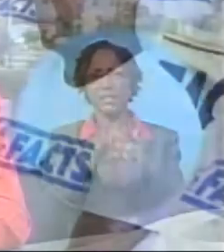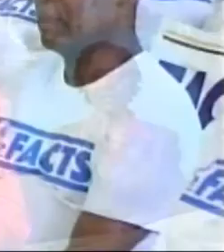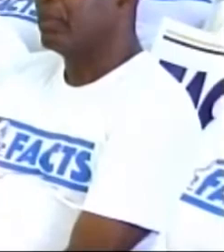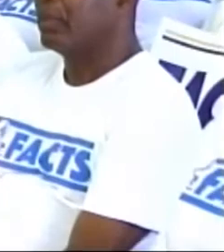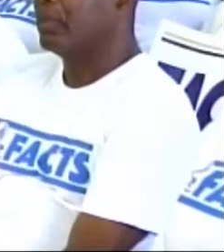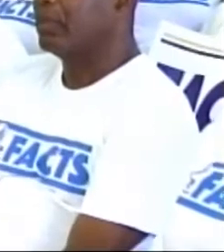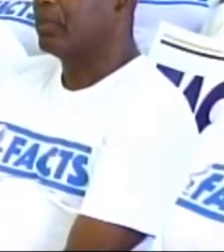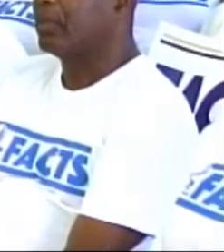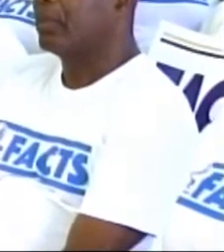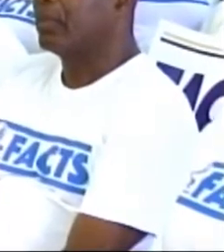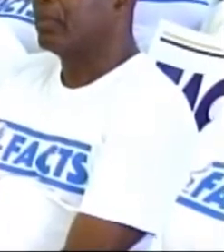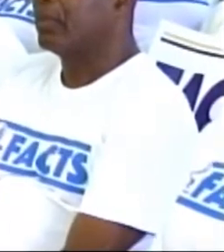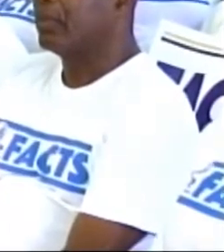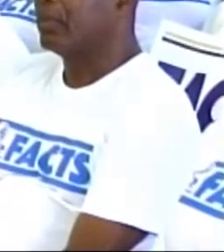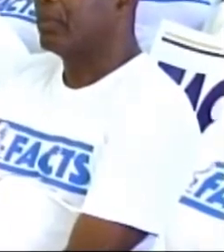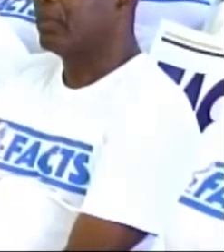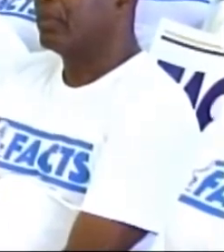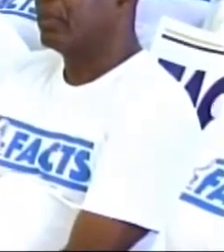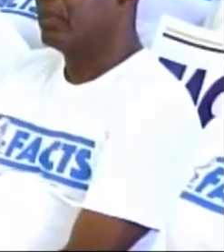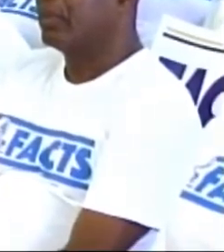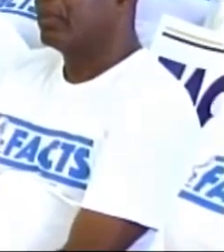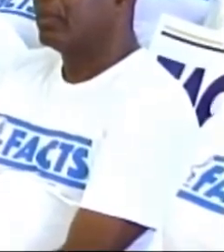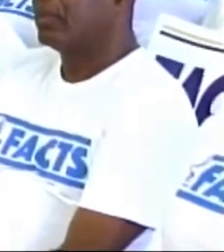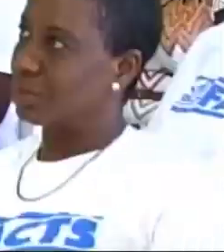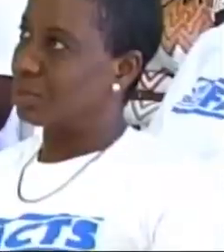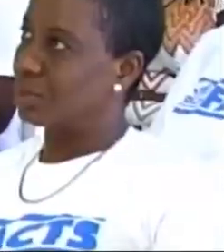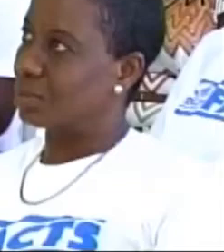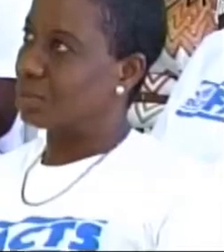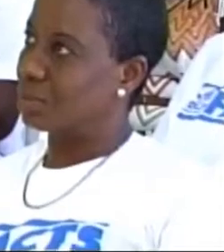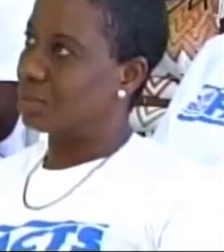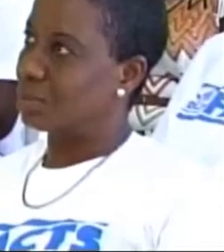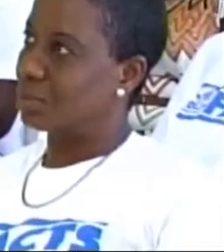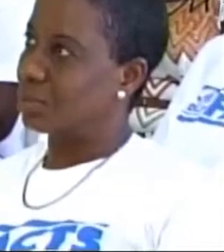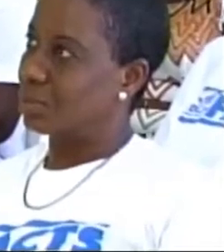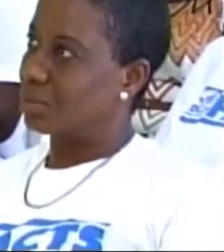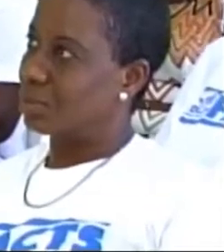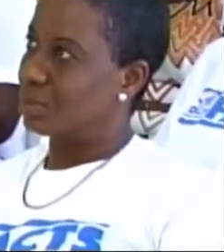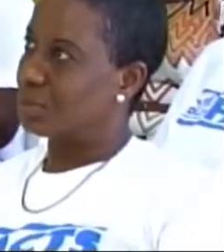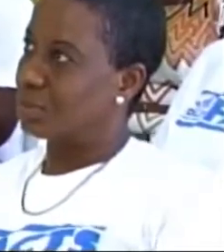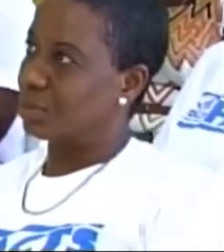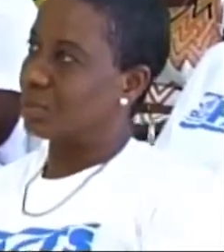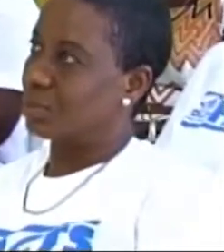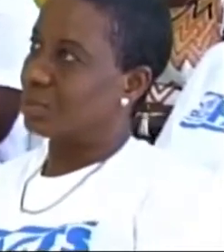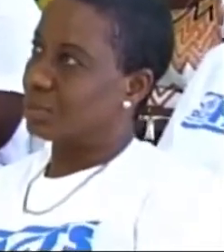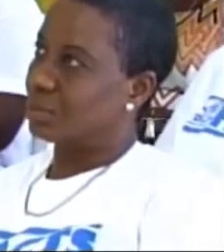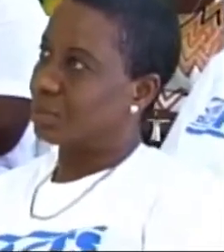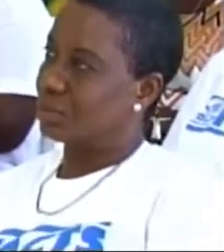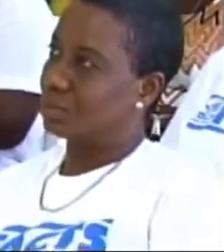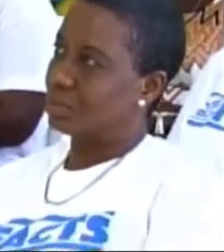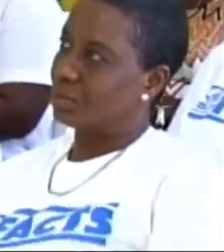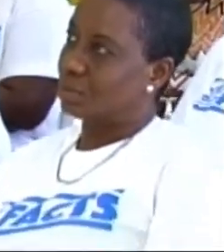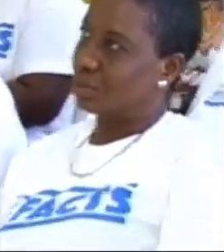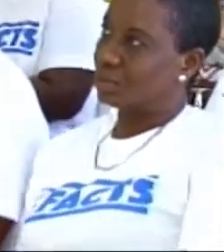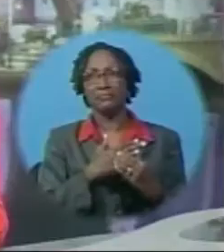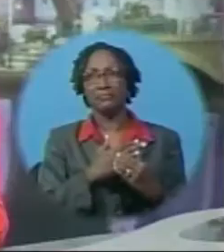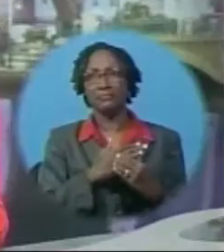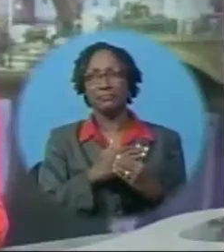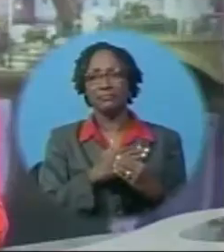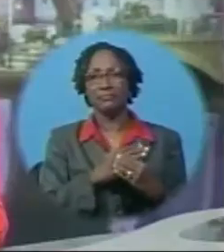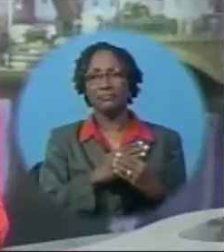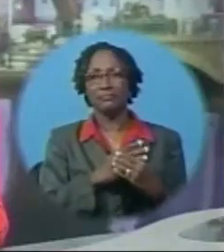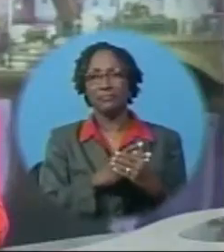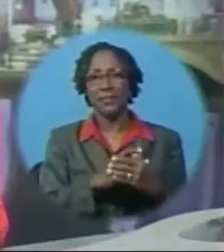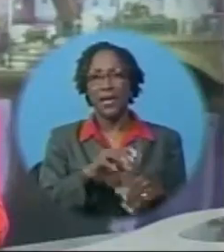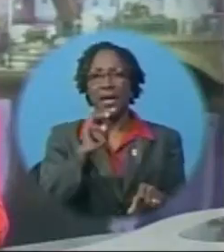of St. James South MP as the DLP continues its series of facts meetings across the island. Minister of